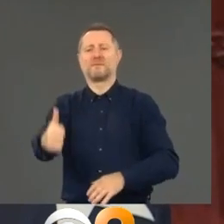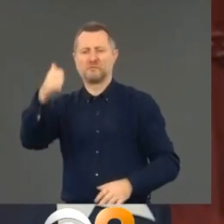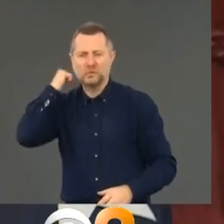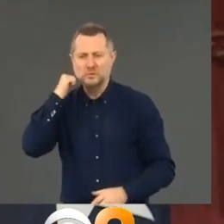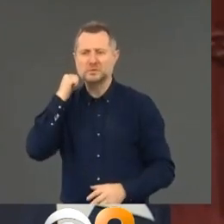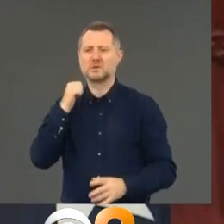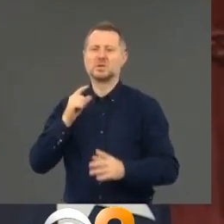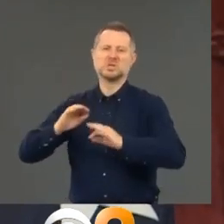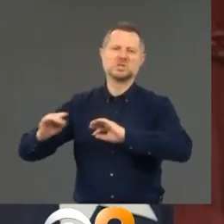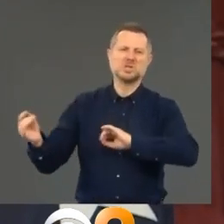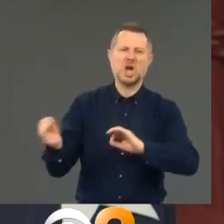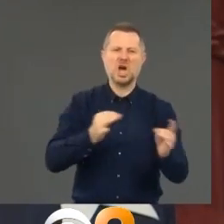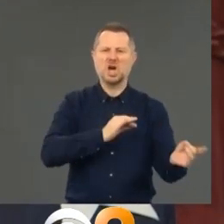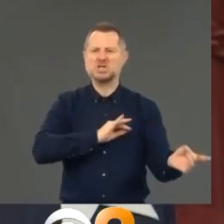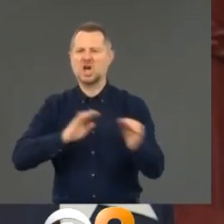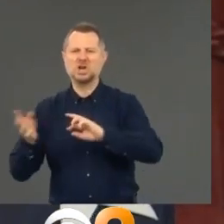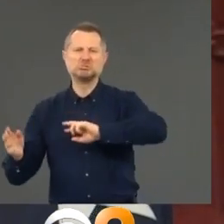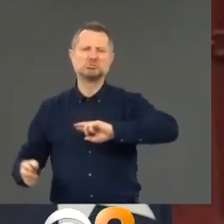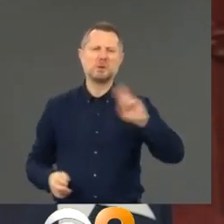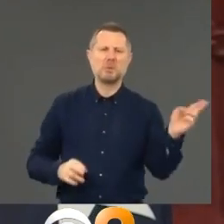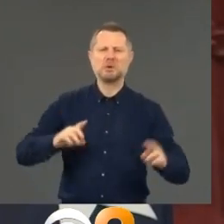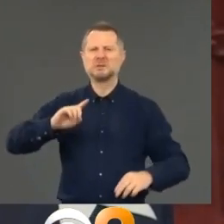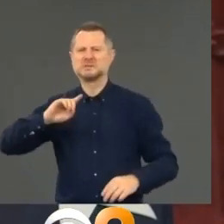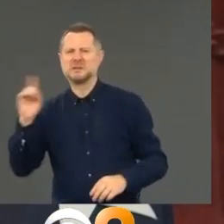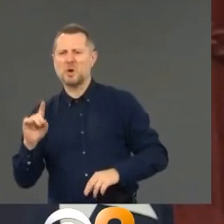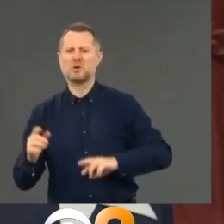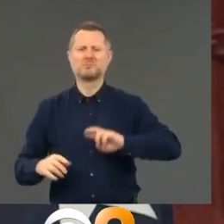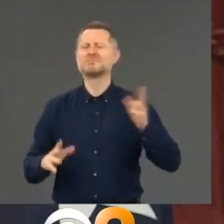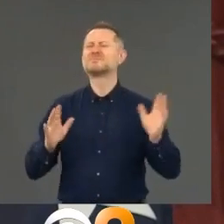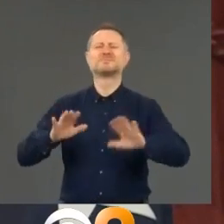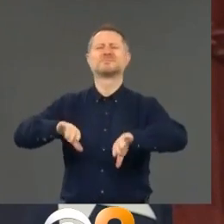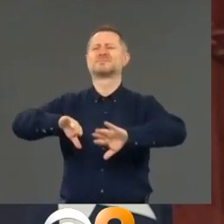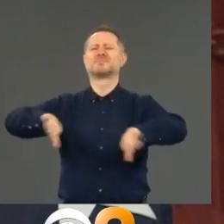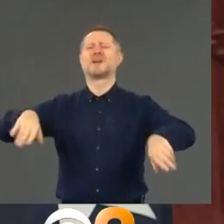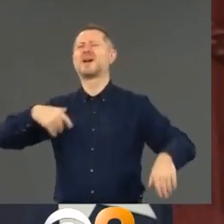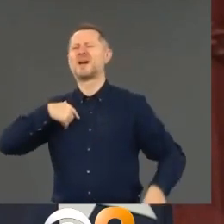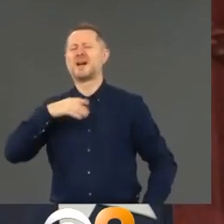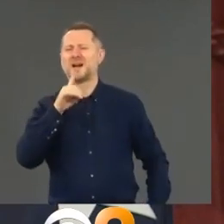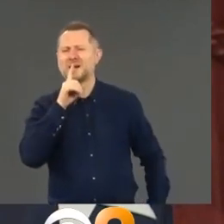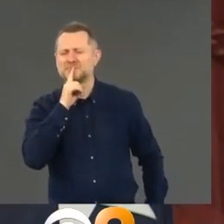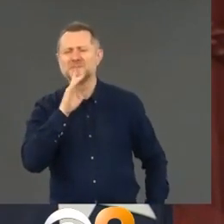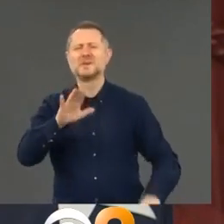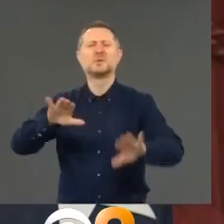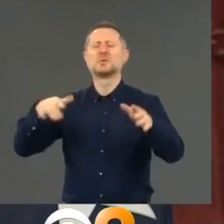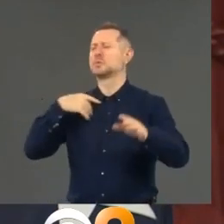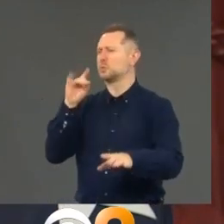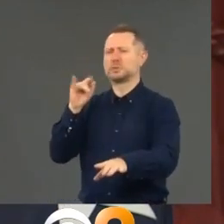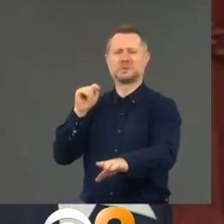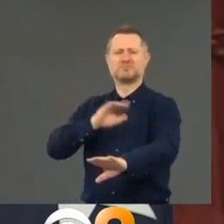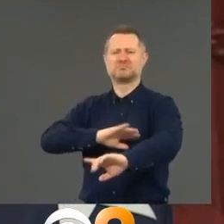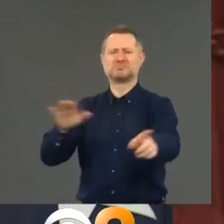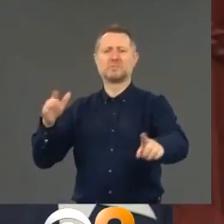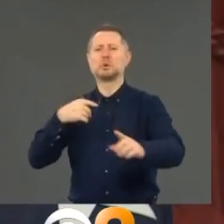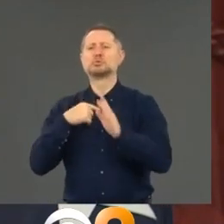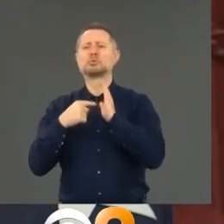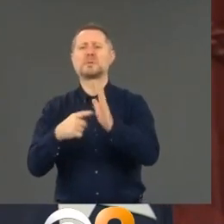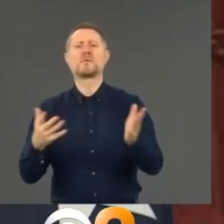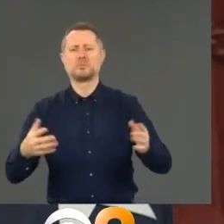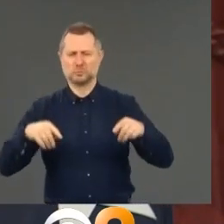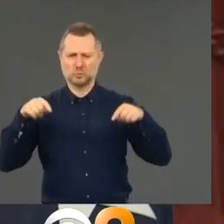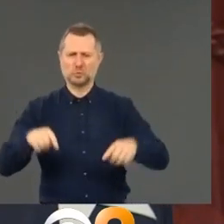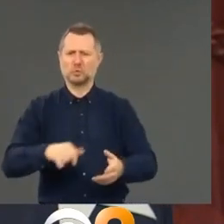this discussion. And I have not, and I will not, because I represent Democrats and Republicans and independents